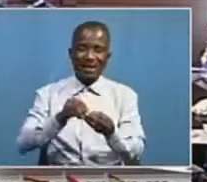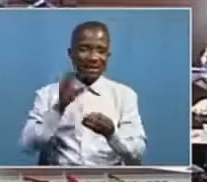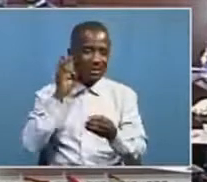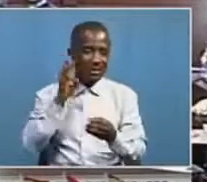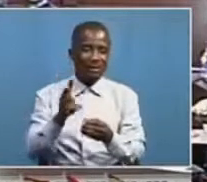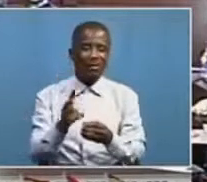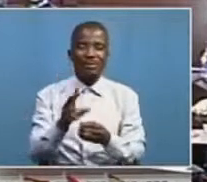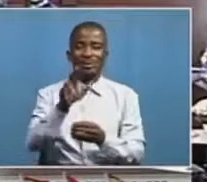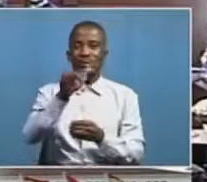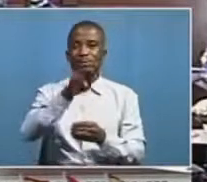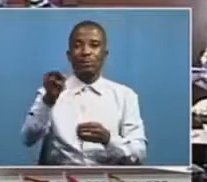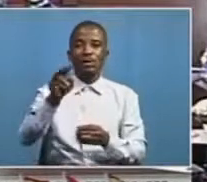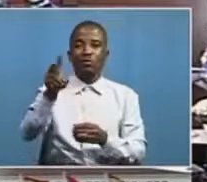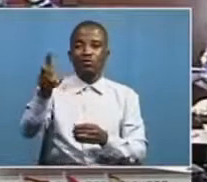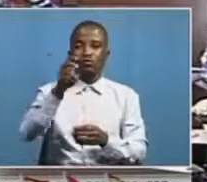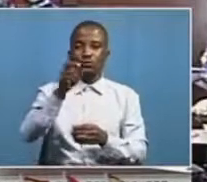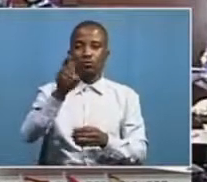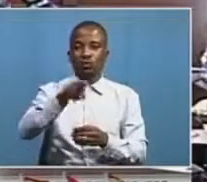as